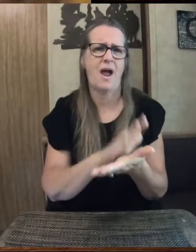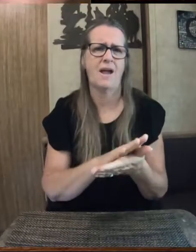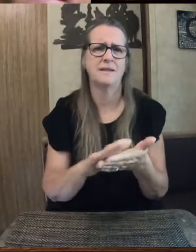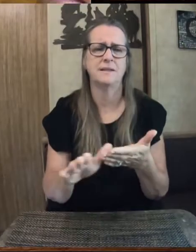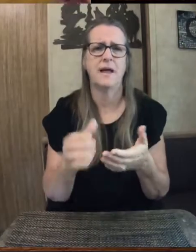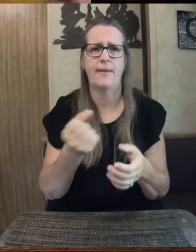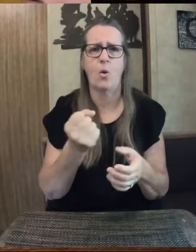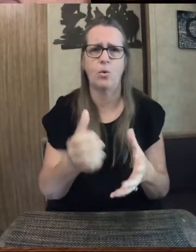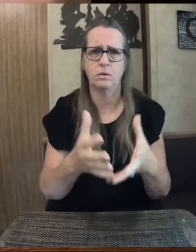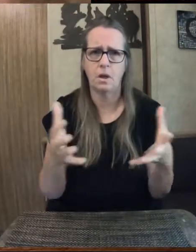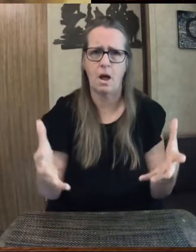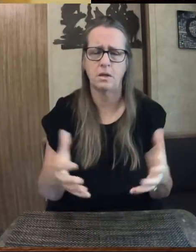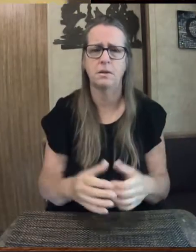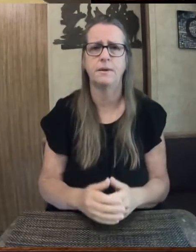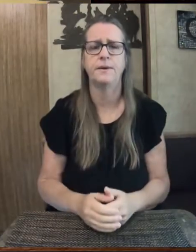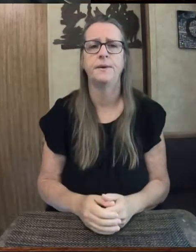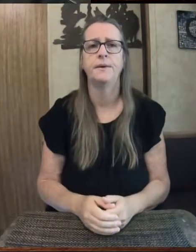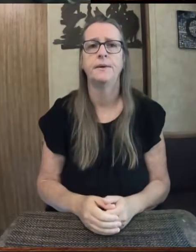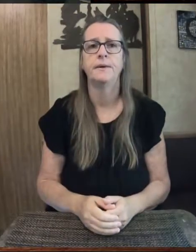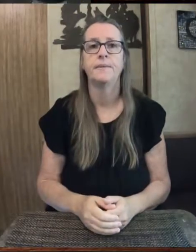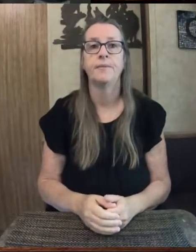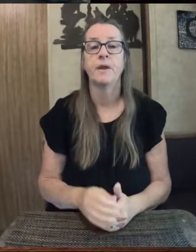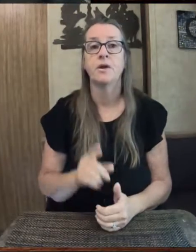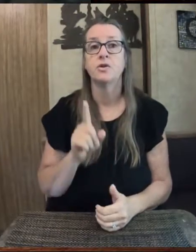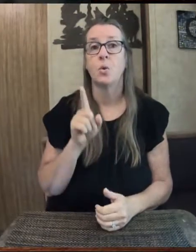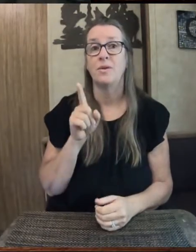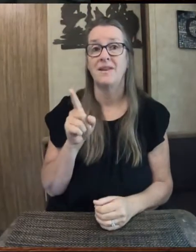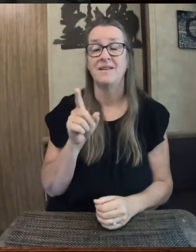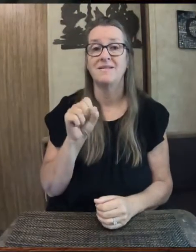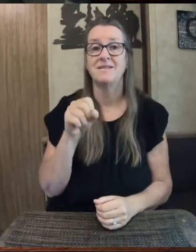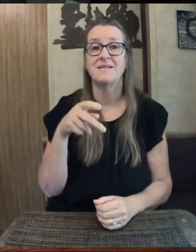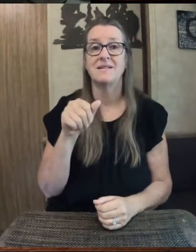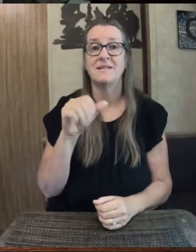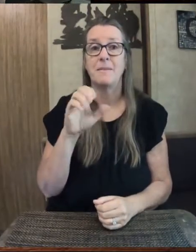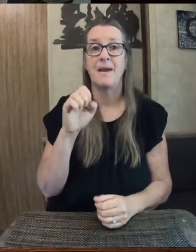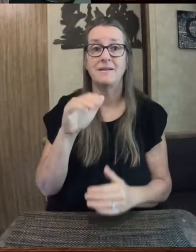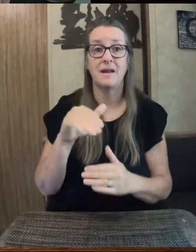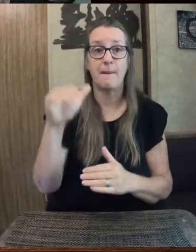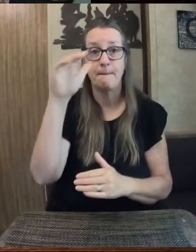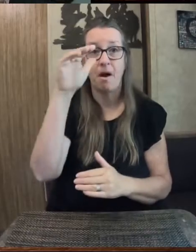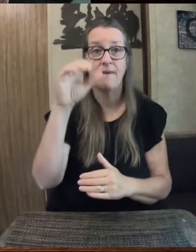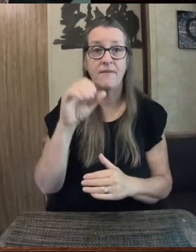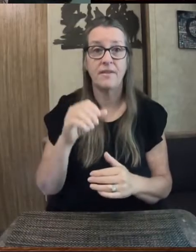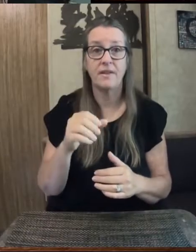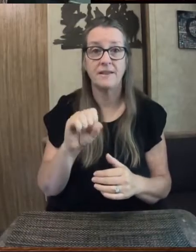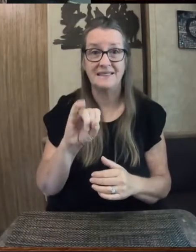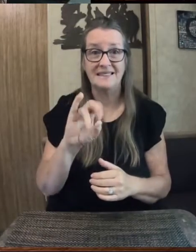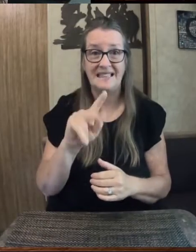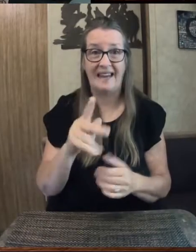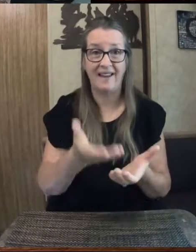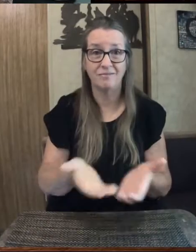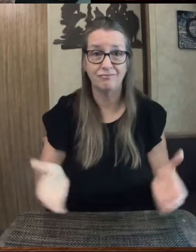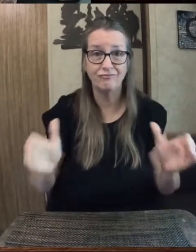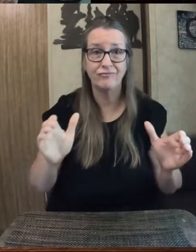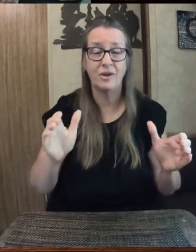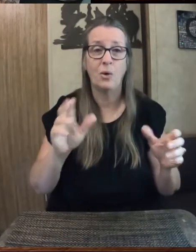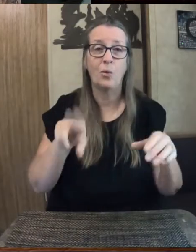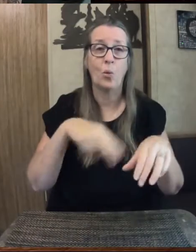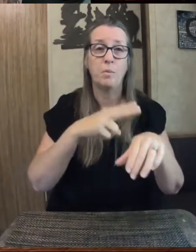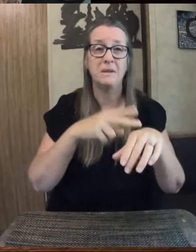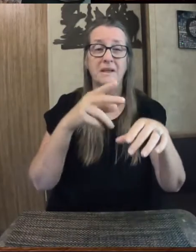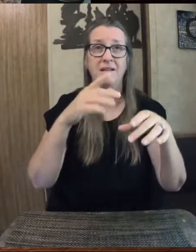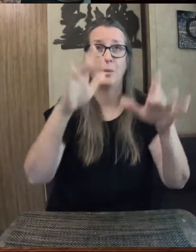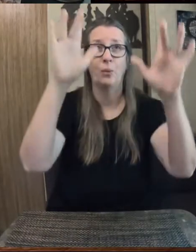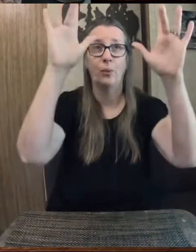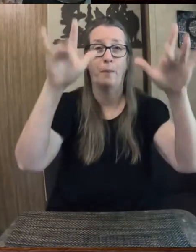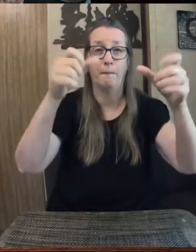they're nice, and they hold a lot. So this is the space above the sink, and normally it's just a big open space